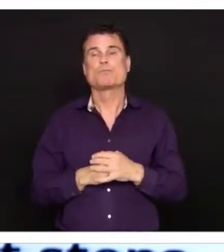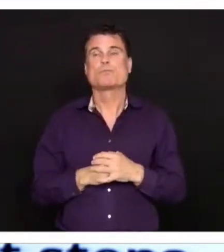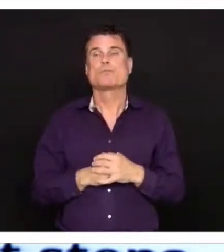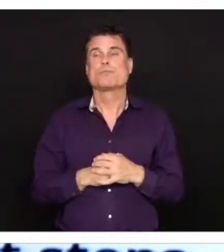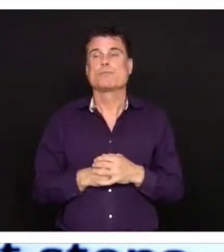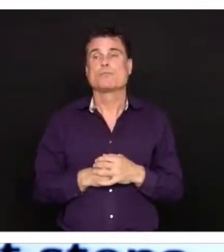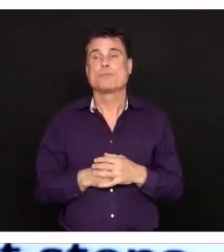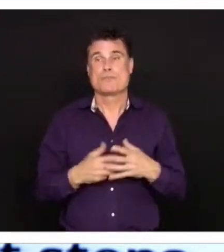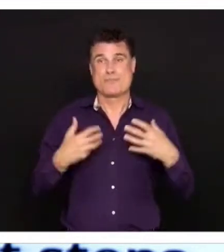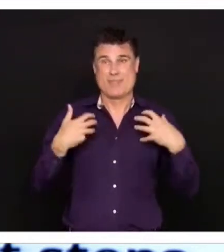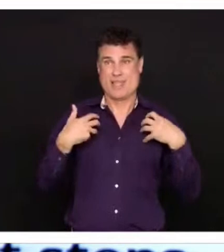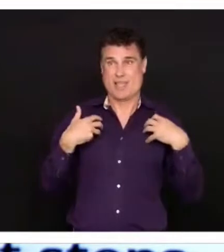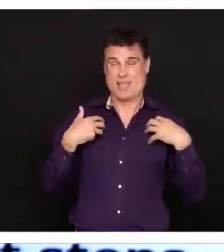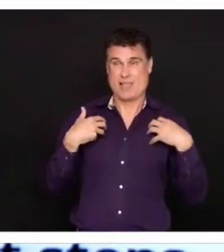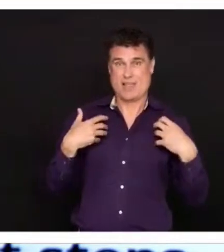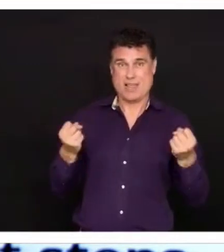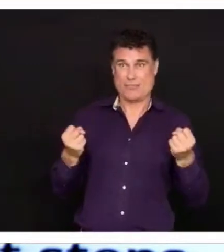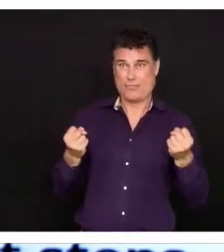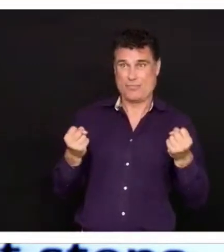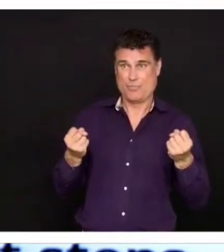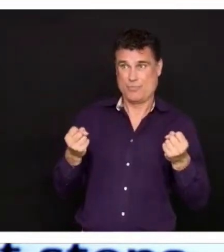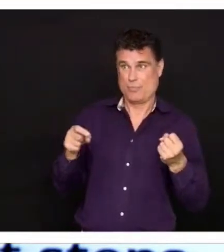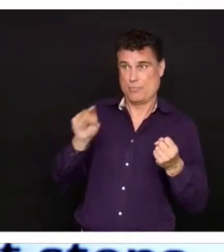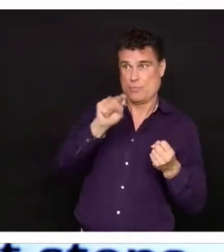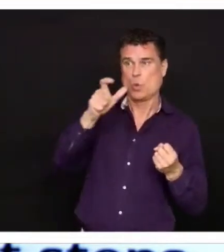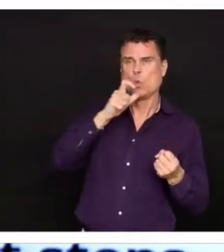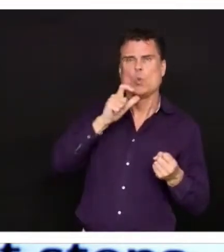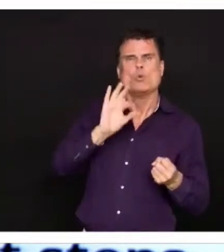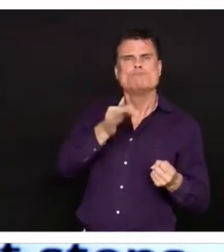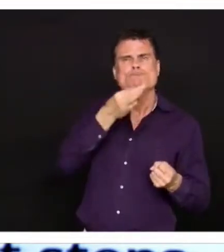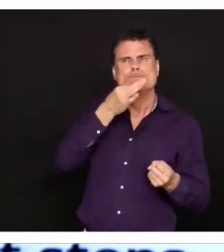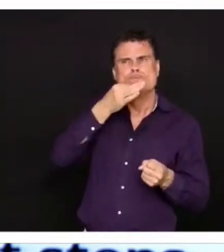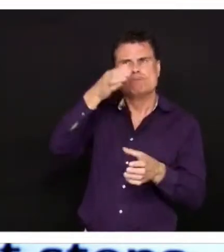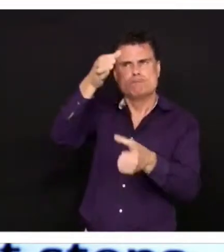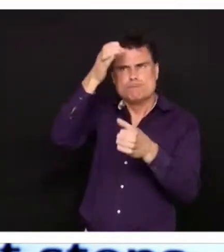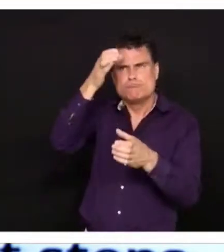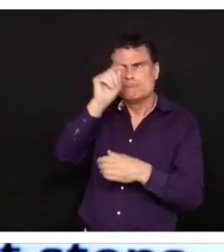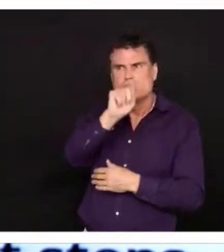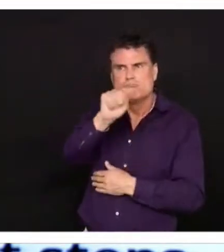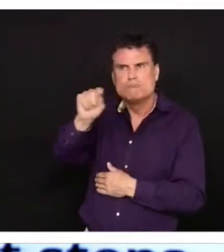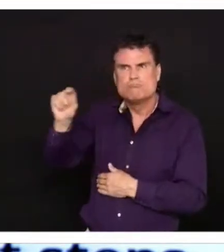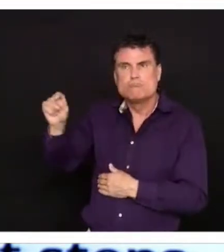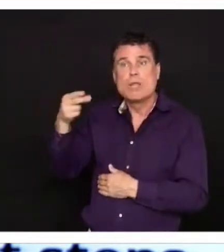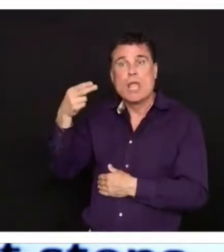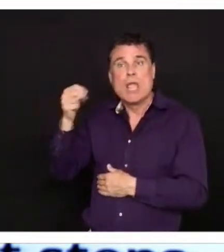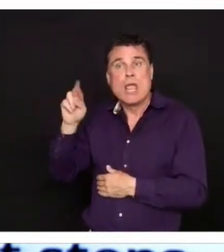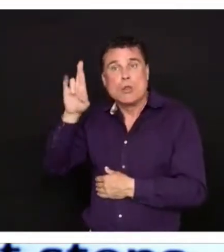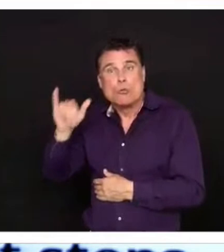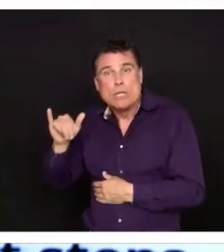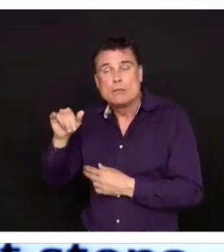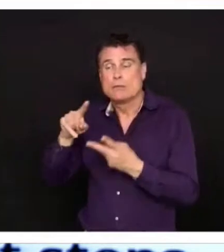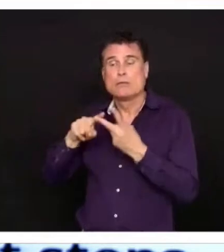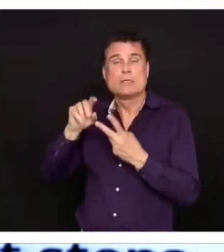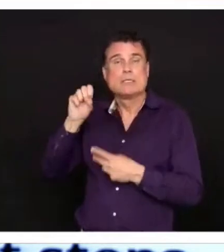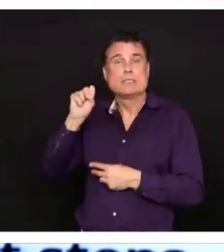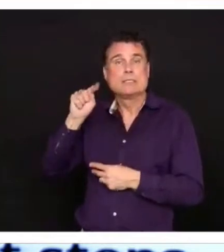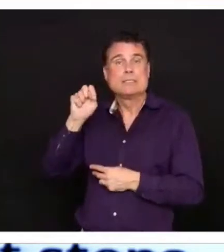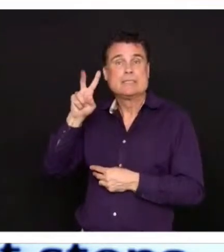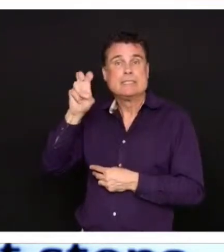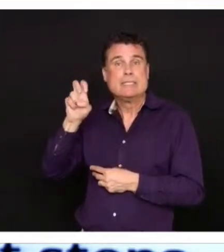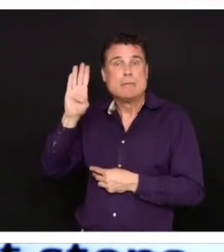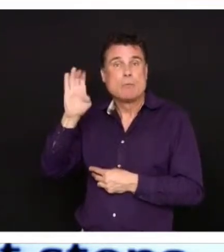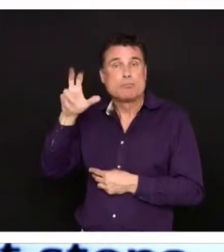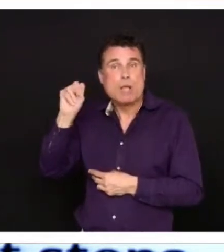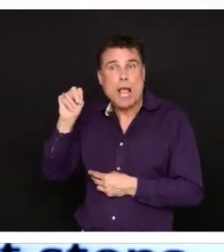that the whole of government is dealing with on the economy is going to be considerable in the coming weeks, and we're going to come back to you with more modeling and